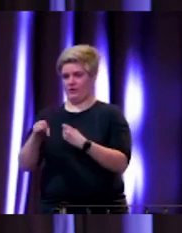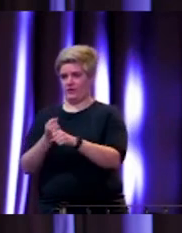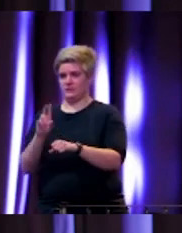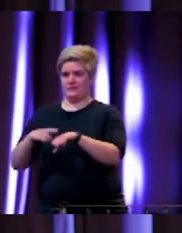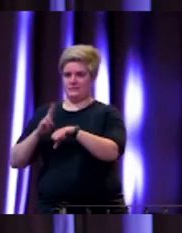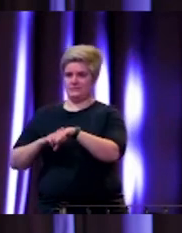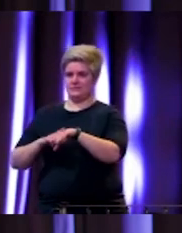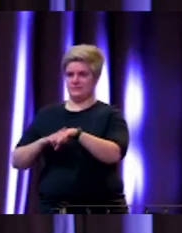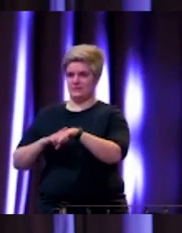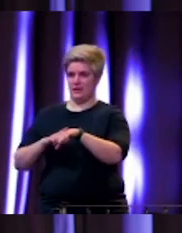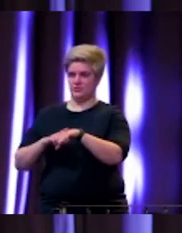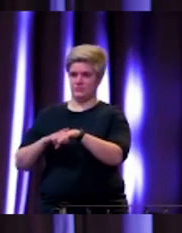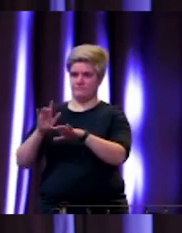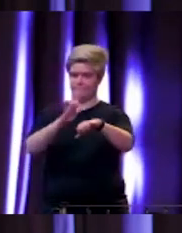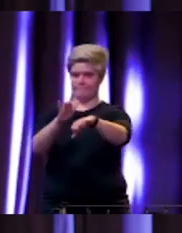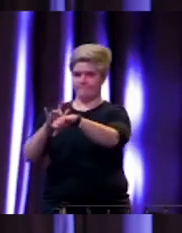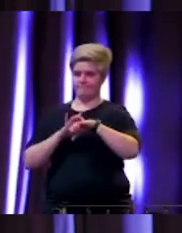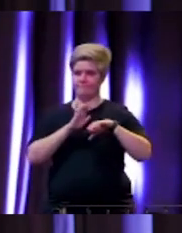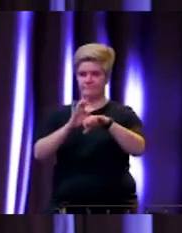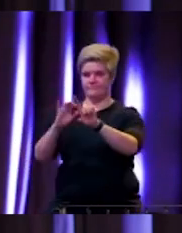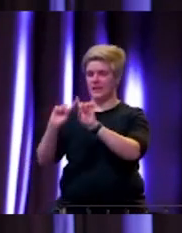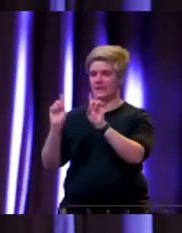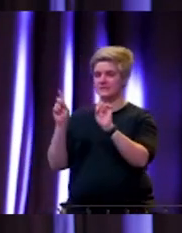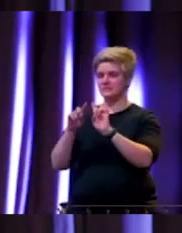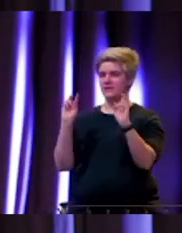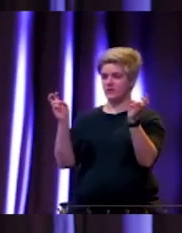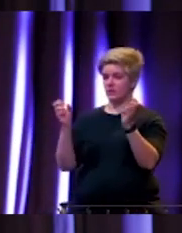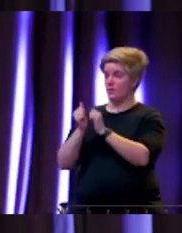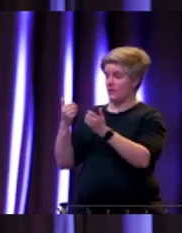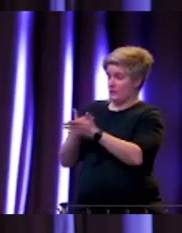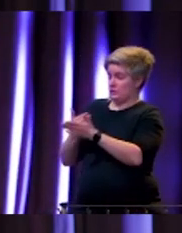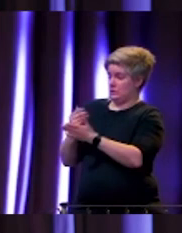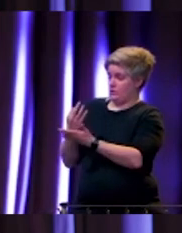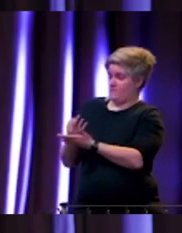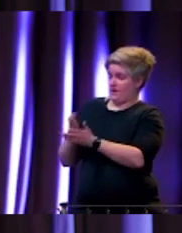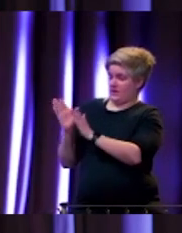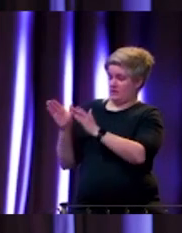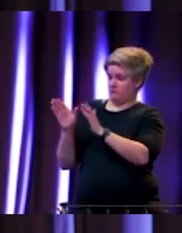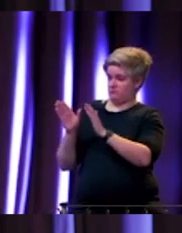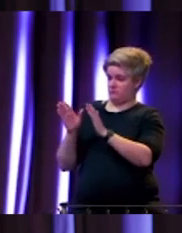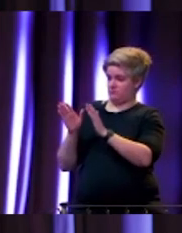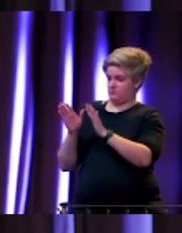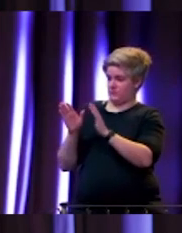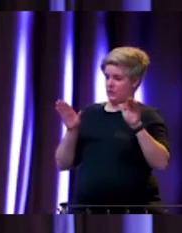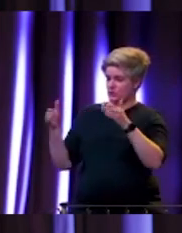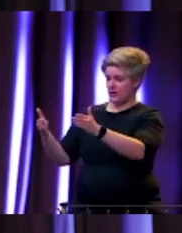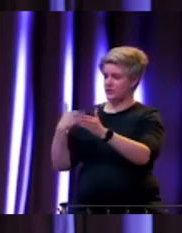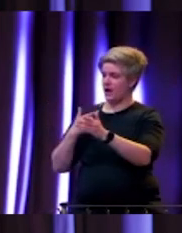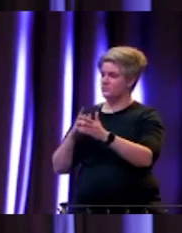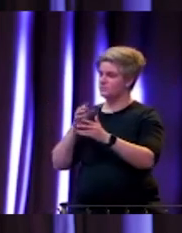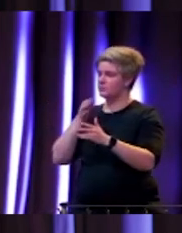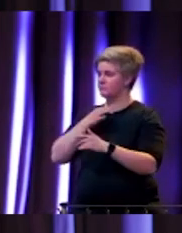So with the new funding direction, I just like to have some insight to where we might fit in. Thank you